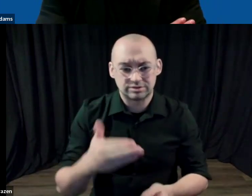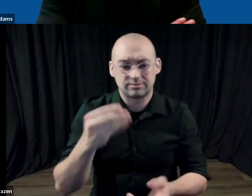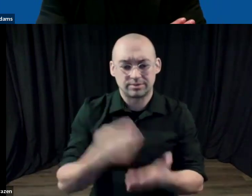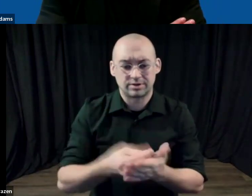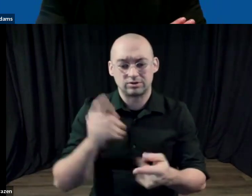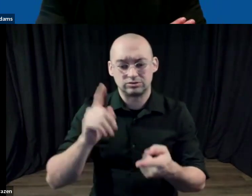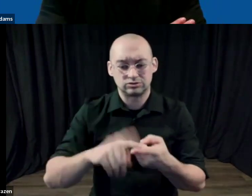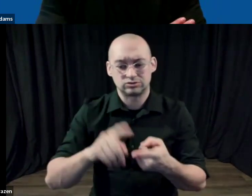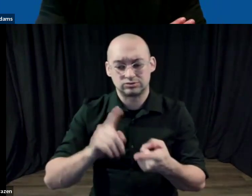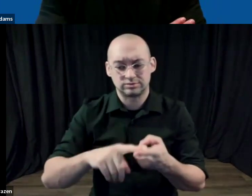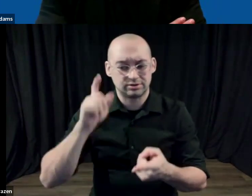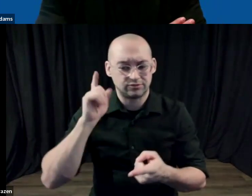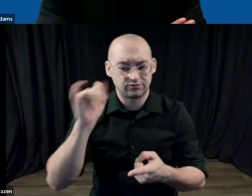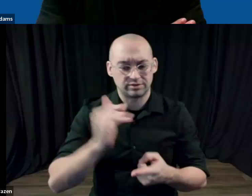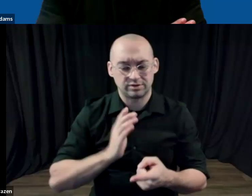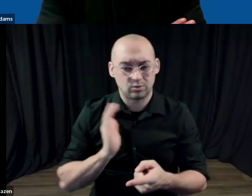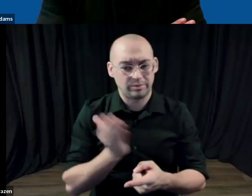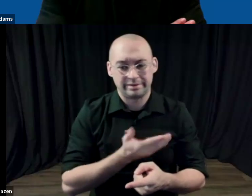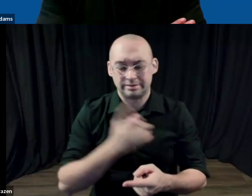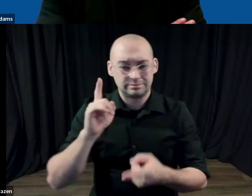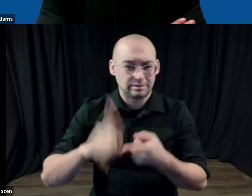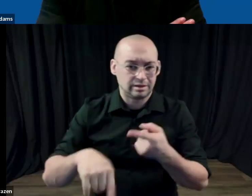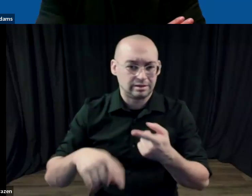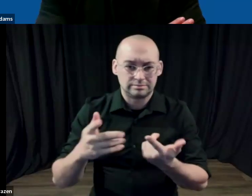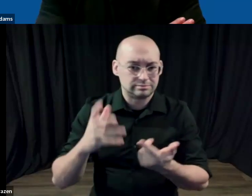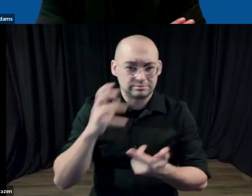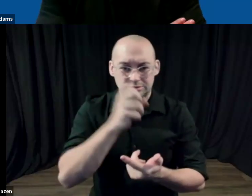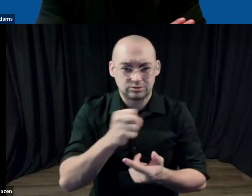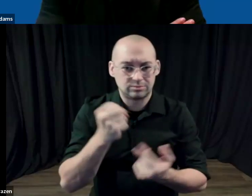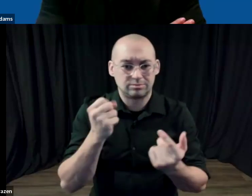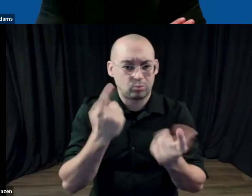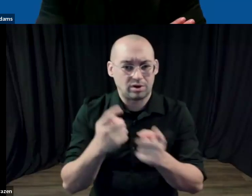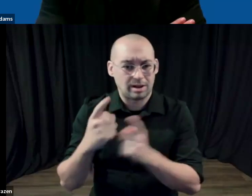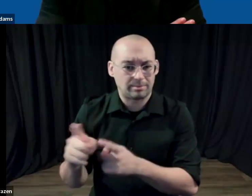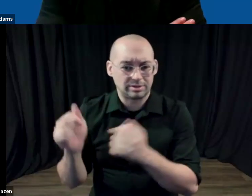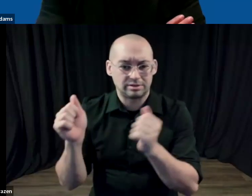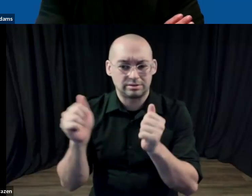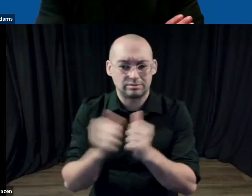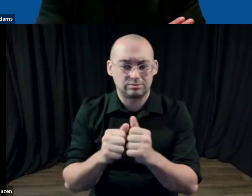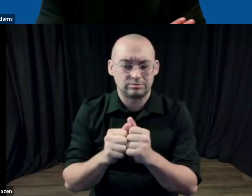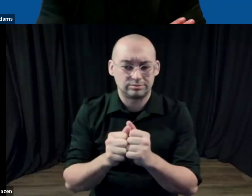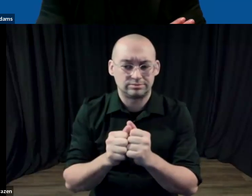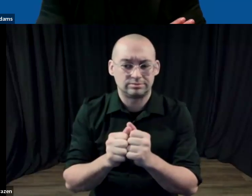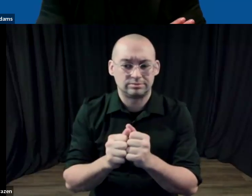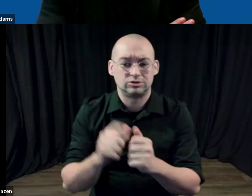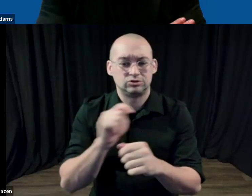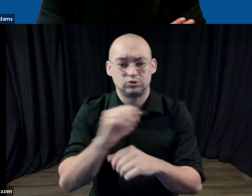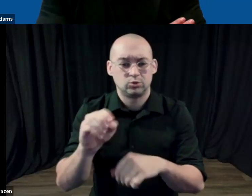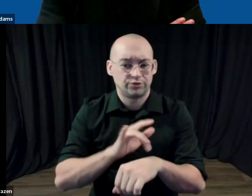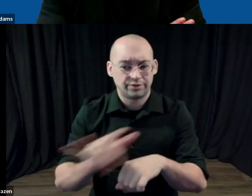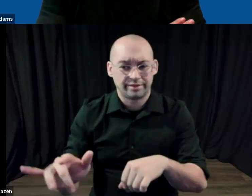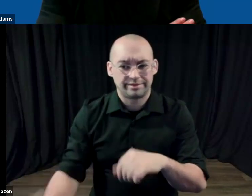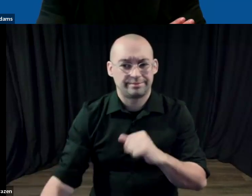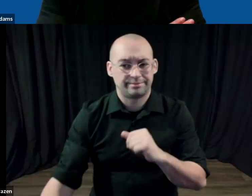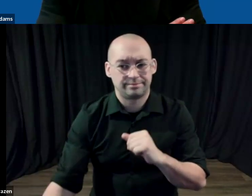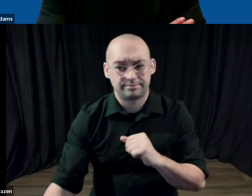We can't speculate on what may or may not happen. It's too early. We're aware that there's a lot